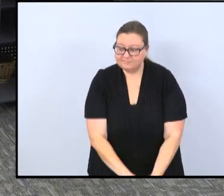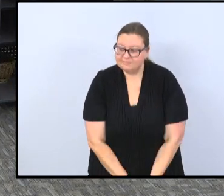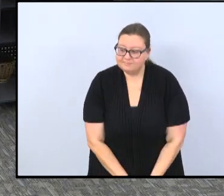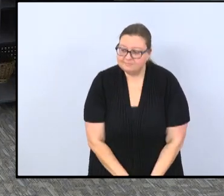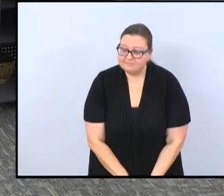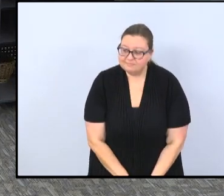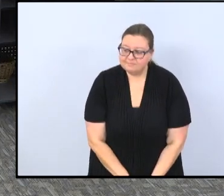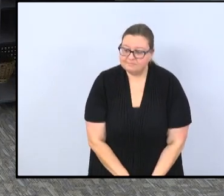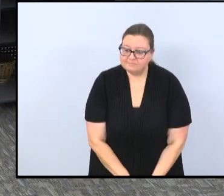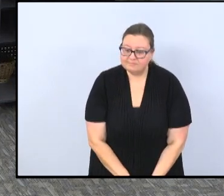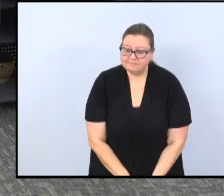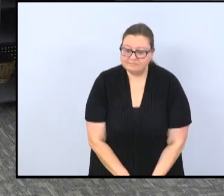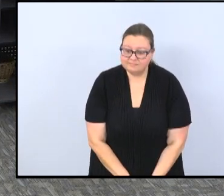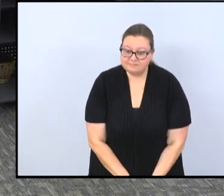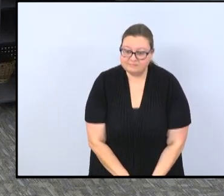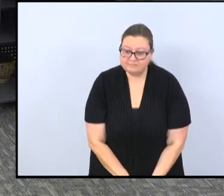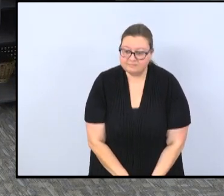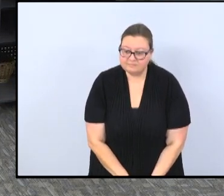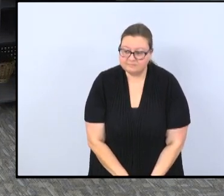Congratulations.